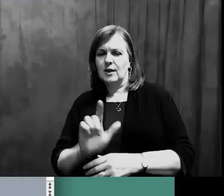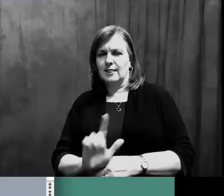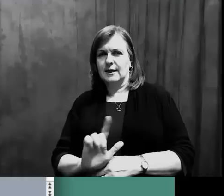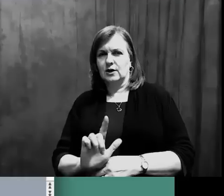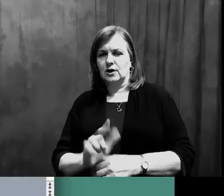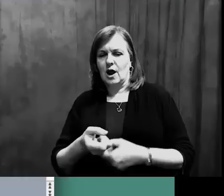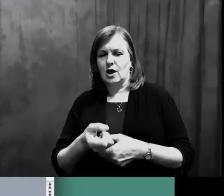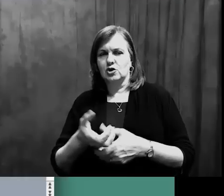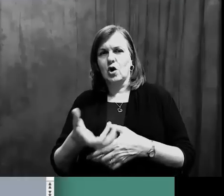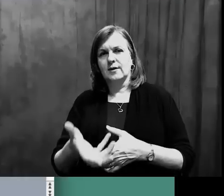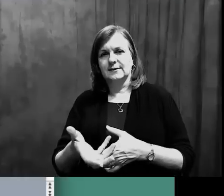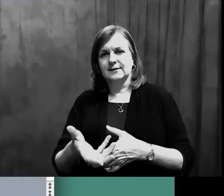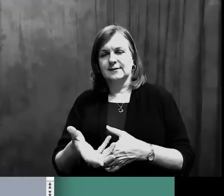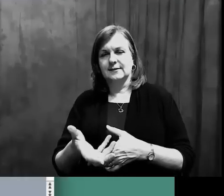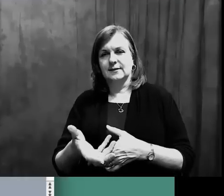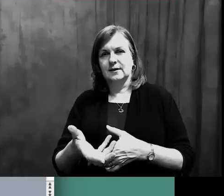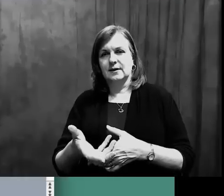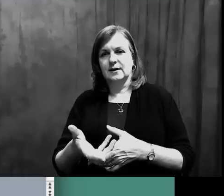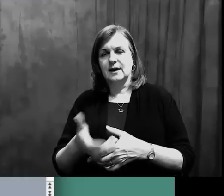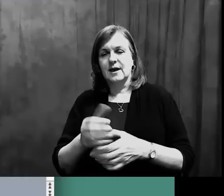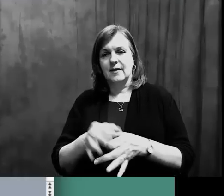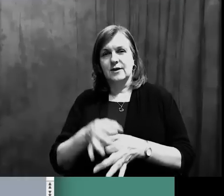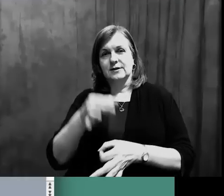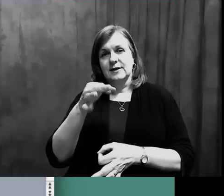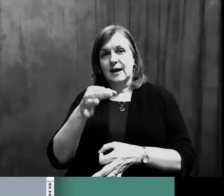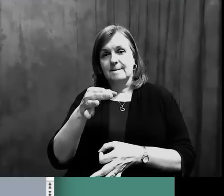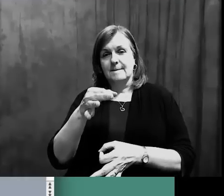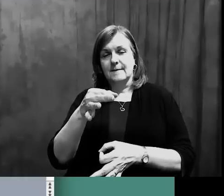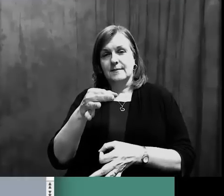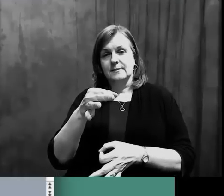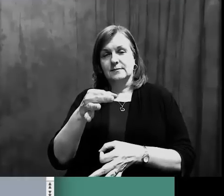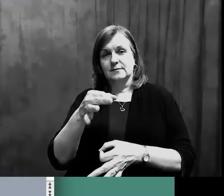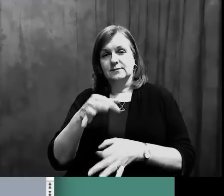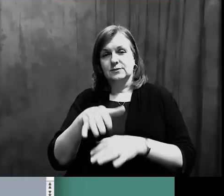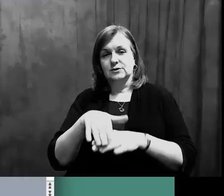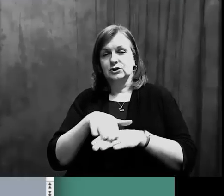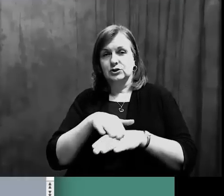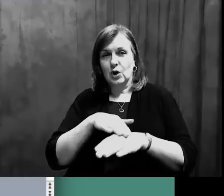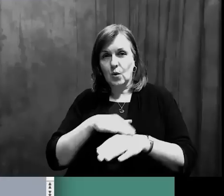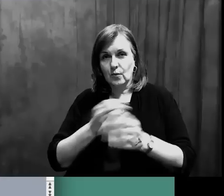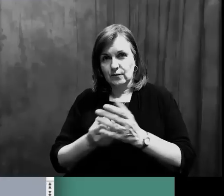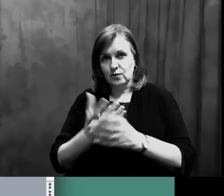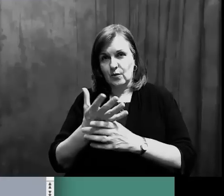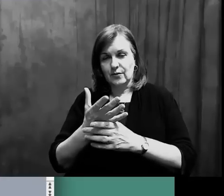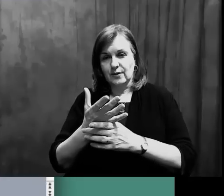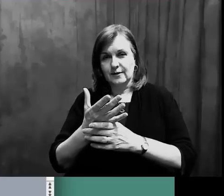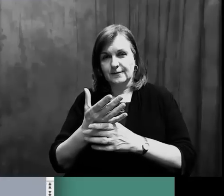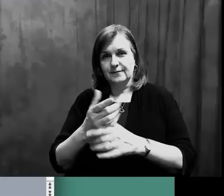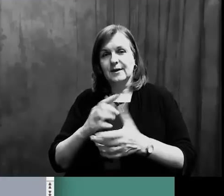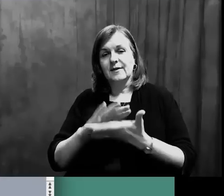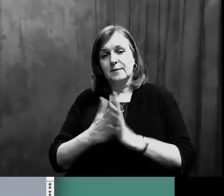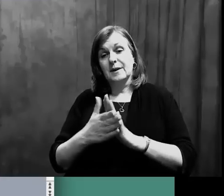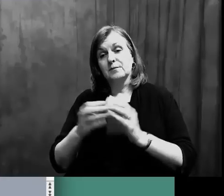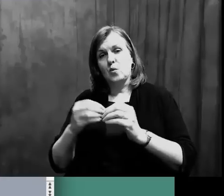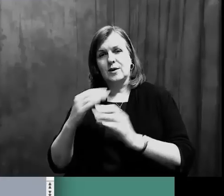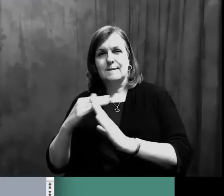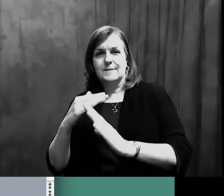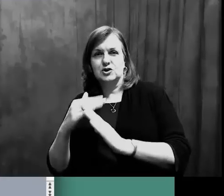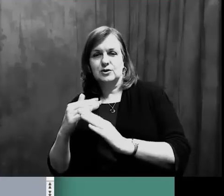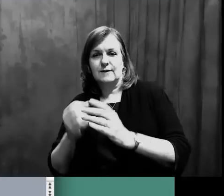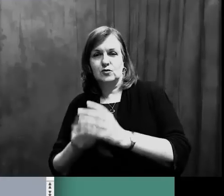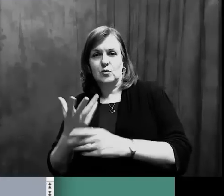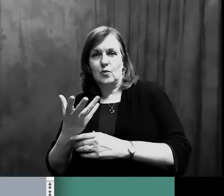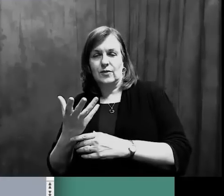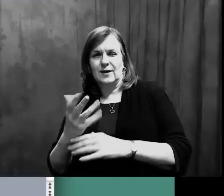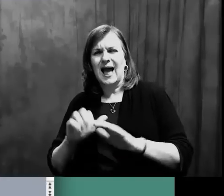for you 0.9 grams per liter actually causes a turnover of stem promotion to